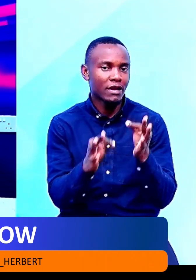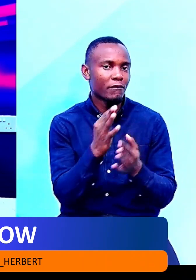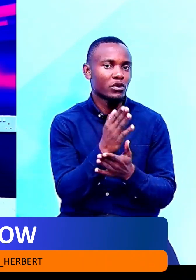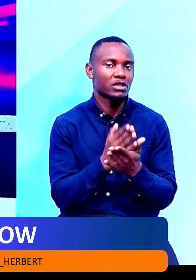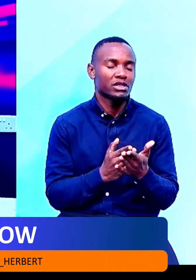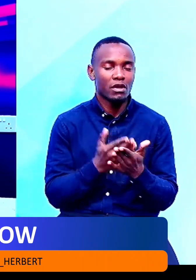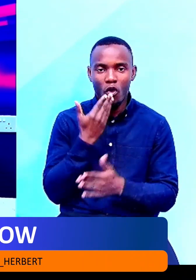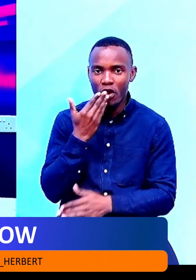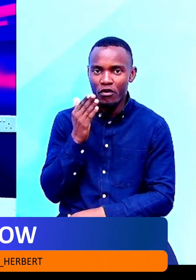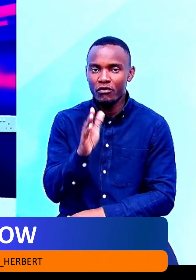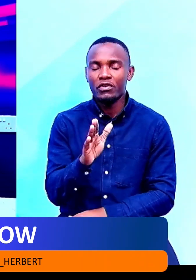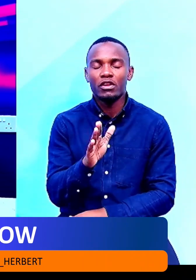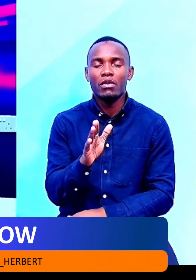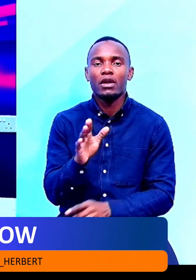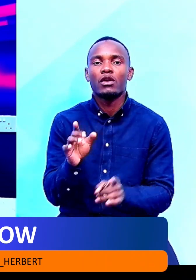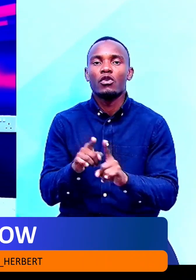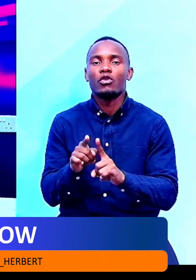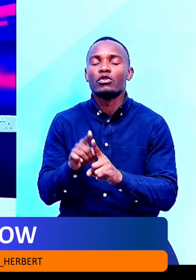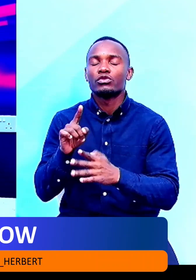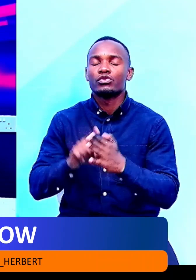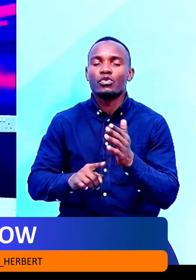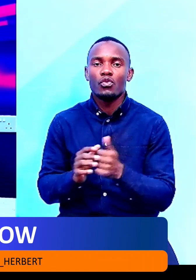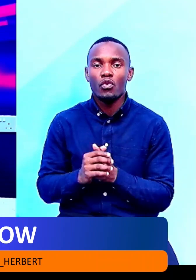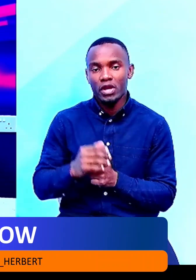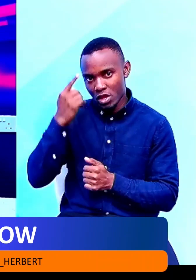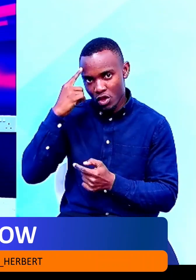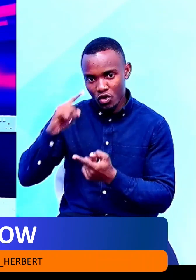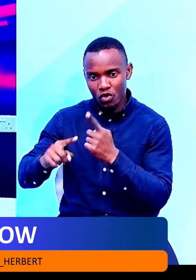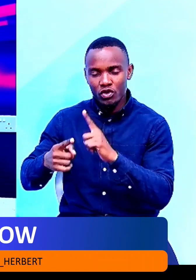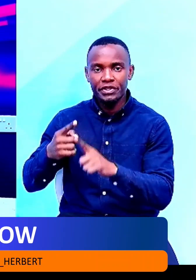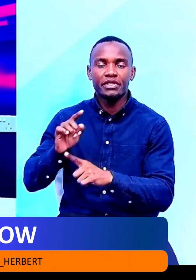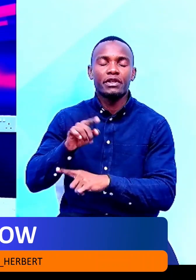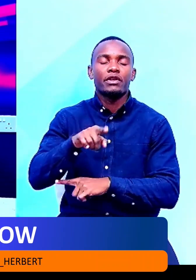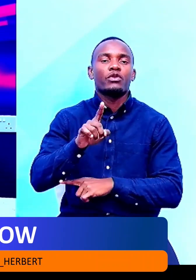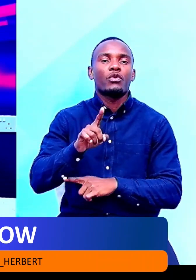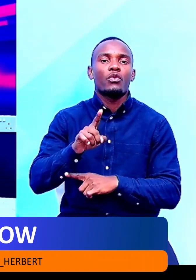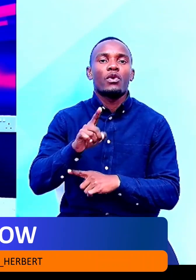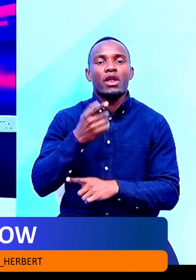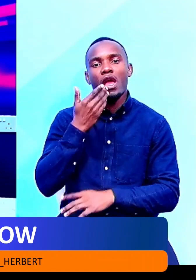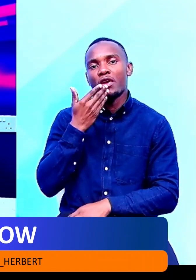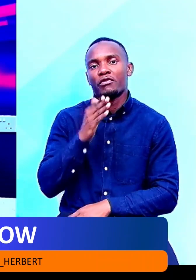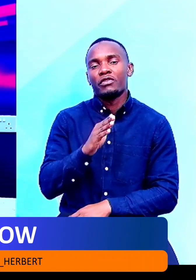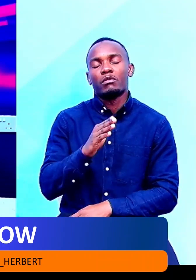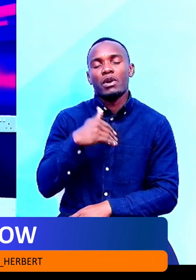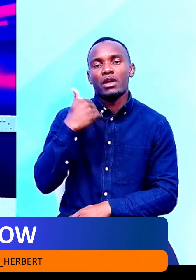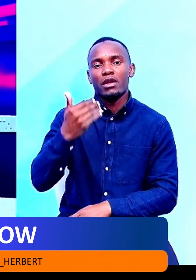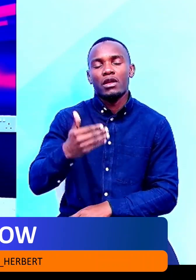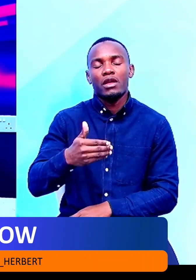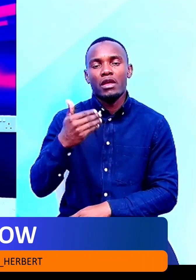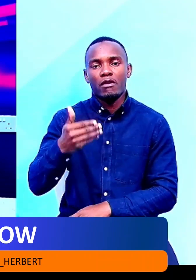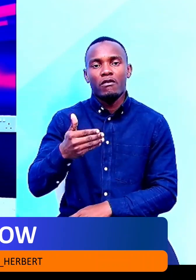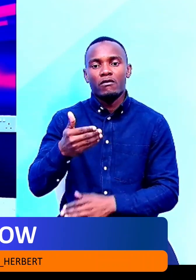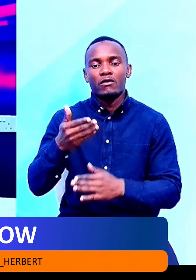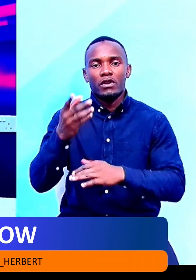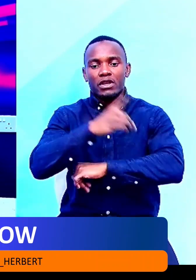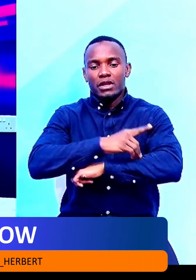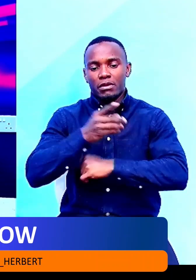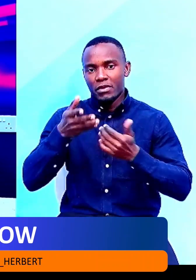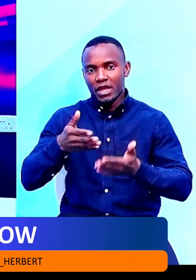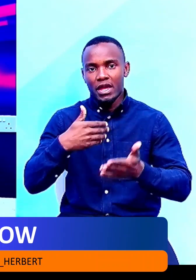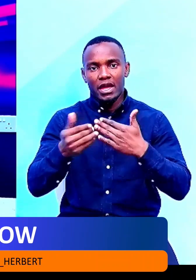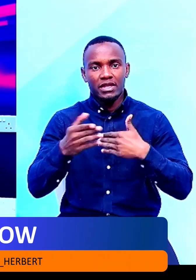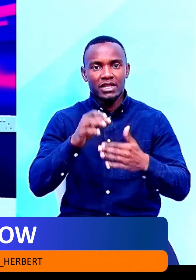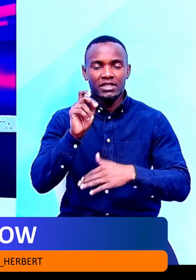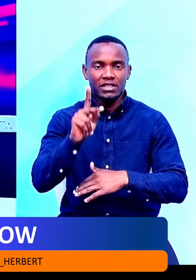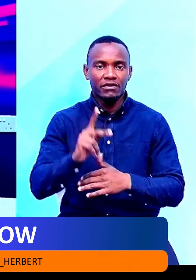your feedback into consideration in the work that we do on a daily basis here at Science TV. And that